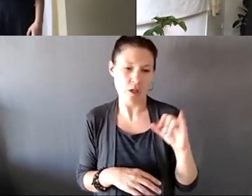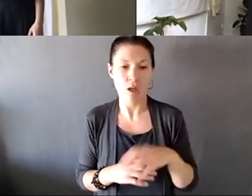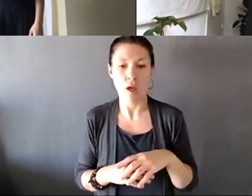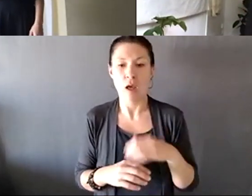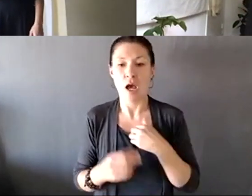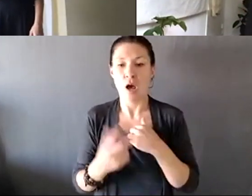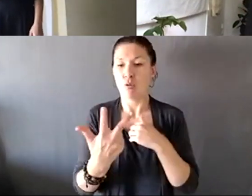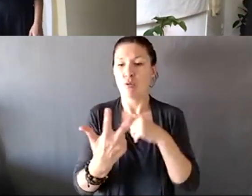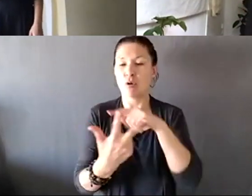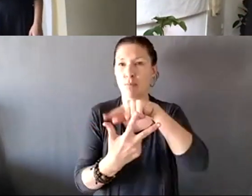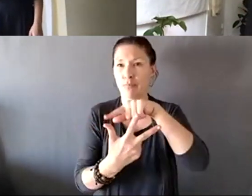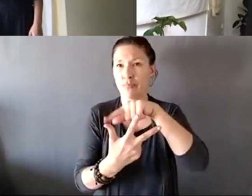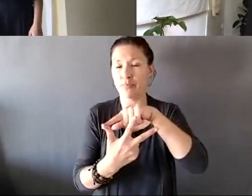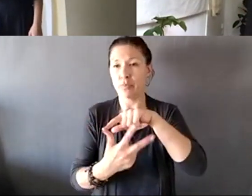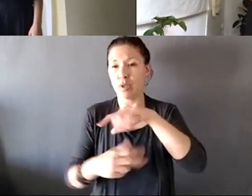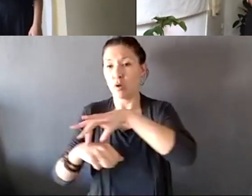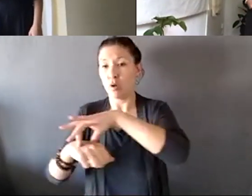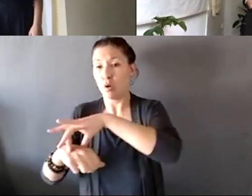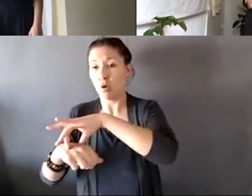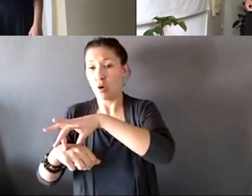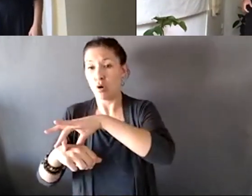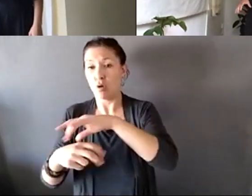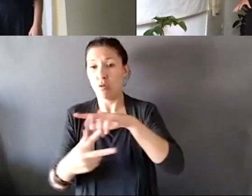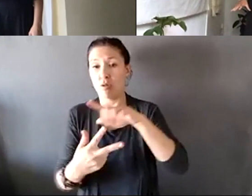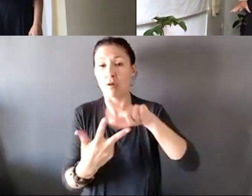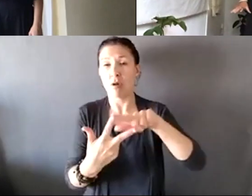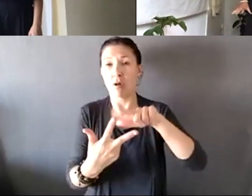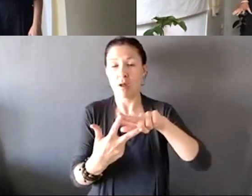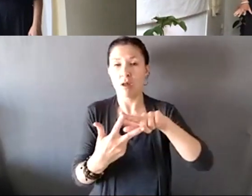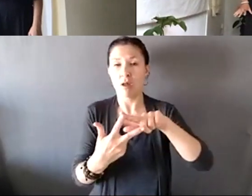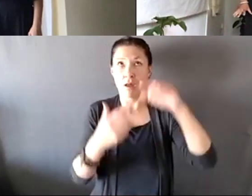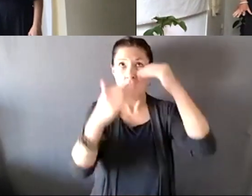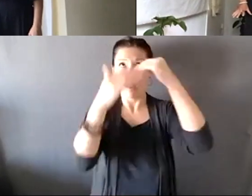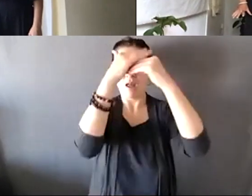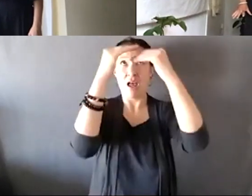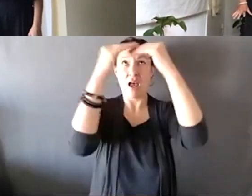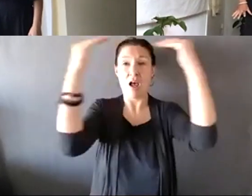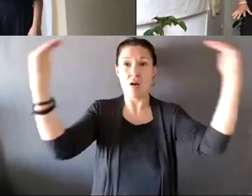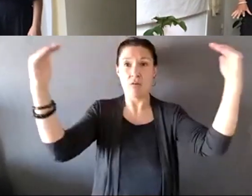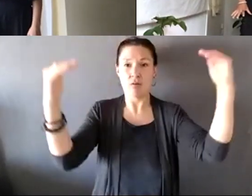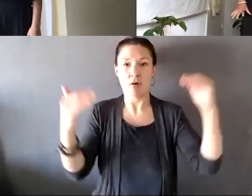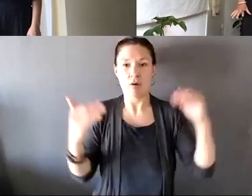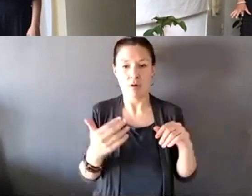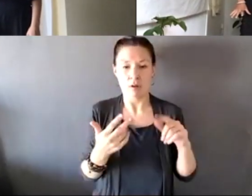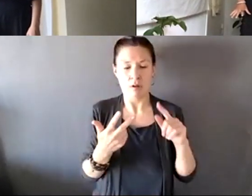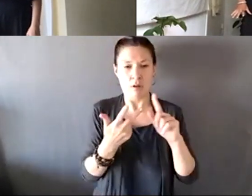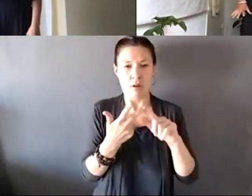heaven realm, and the realm of beingness. To connect to the earth realm,